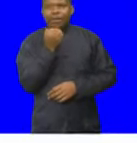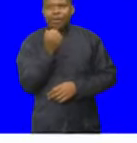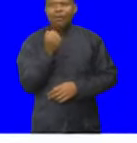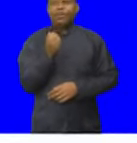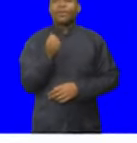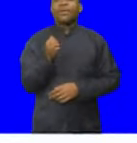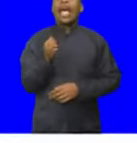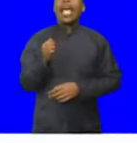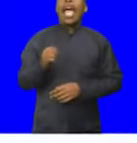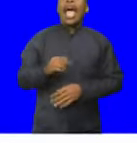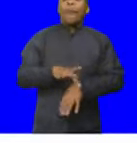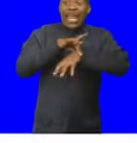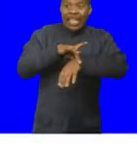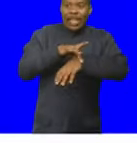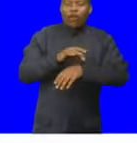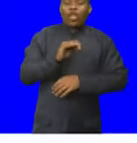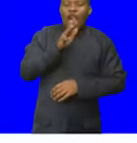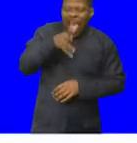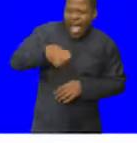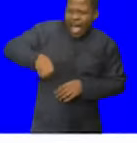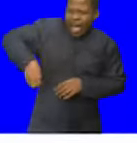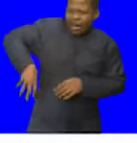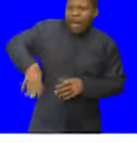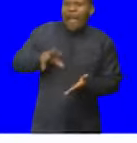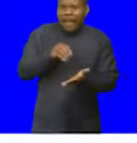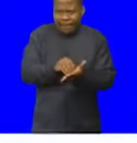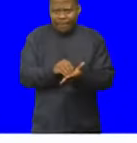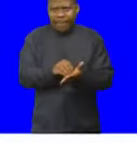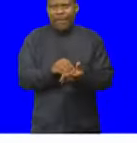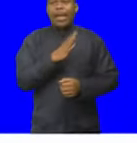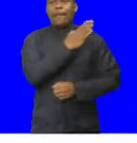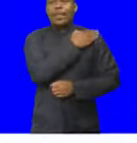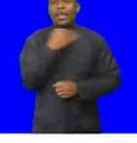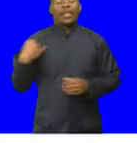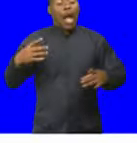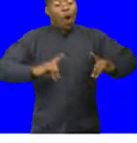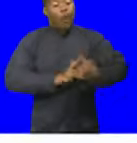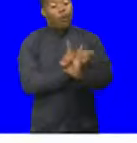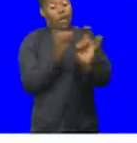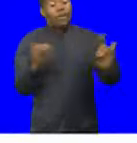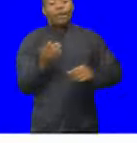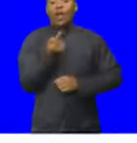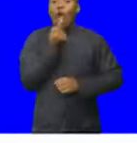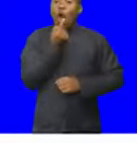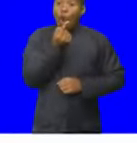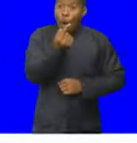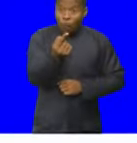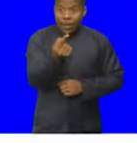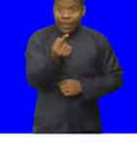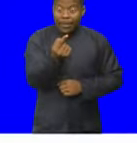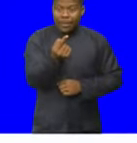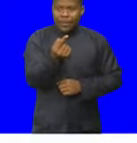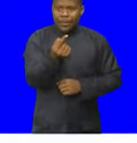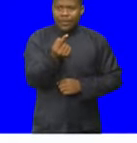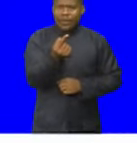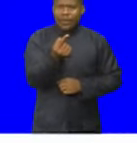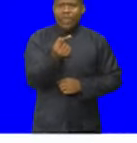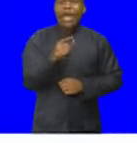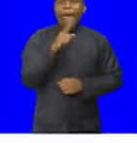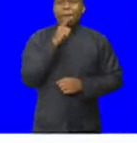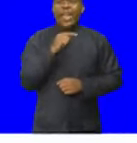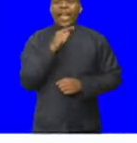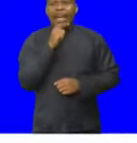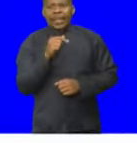Embikweni lothunyelweyo betindzaba induna ilitiko letempilo lezinkosi uthi le ndoda itholakele esifundzeni sakamanzini ngemva